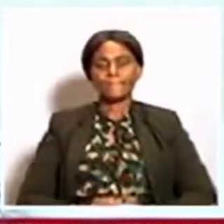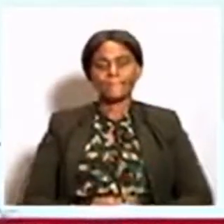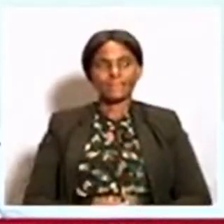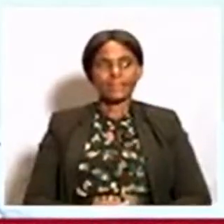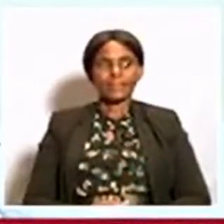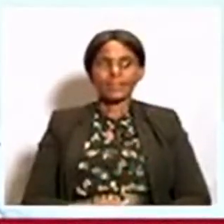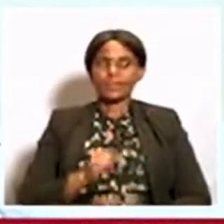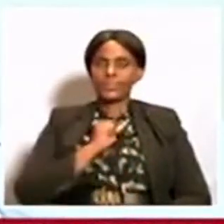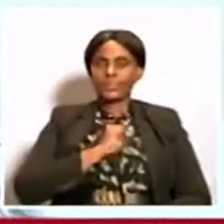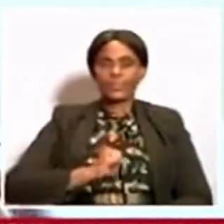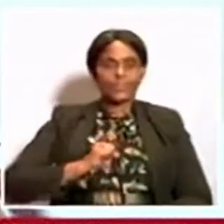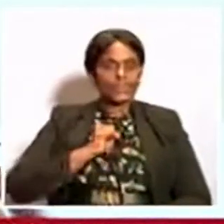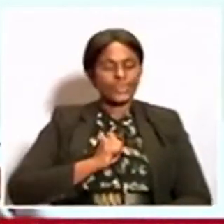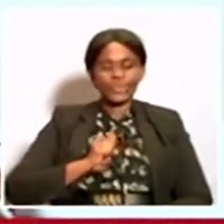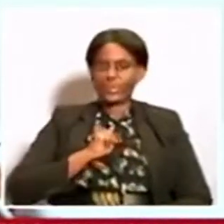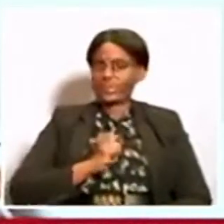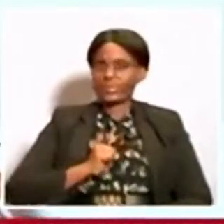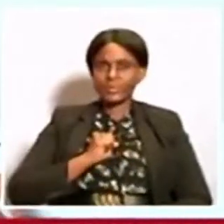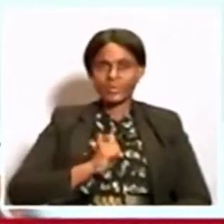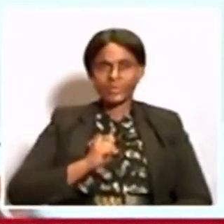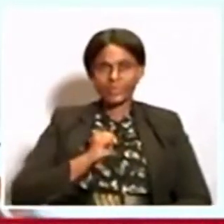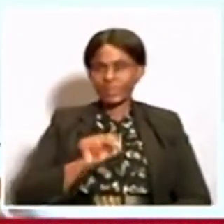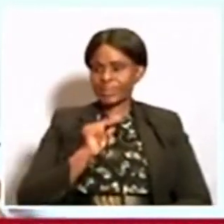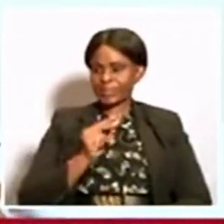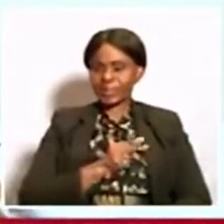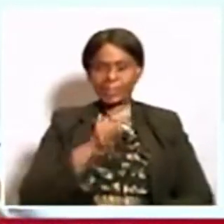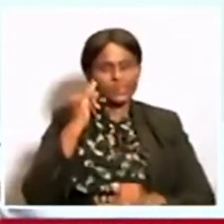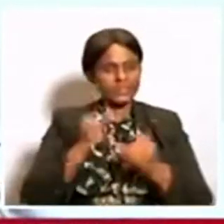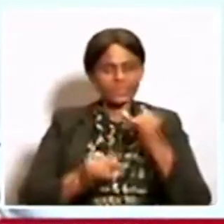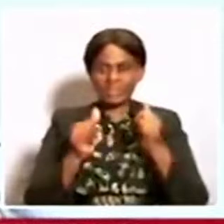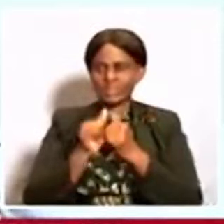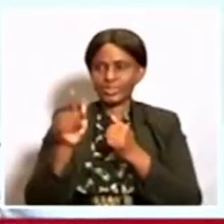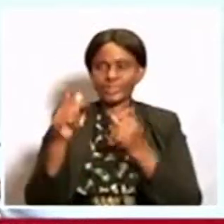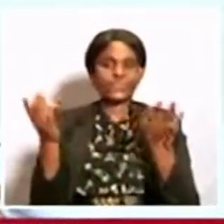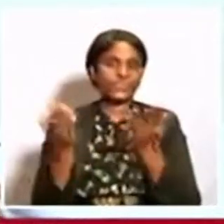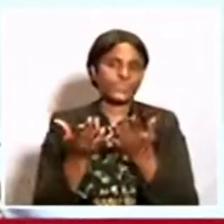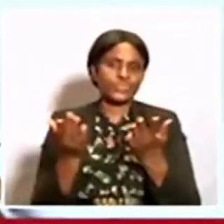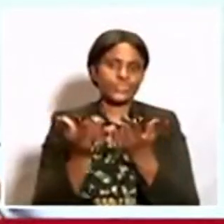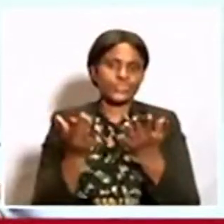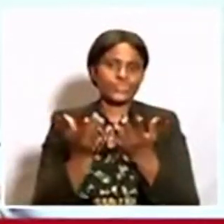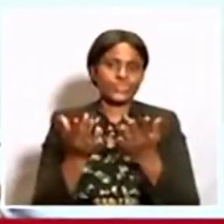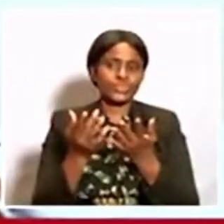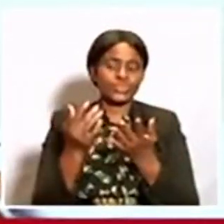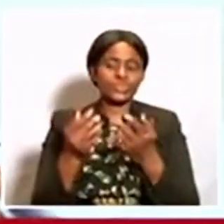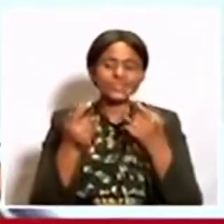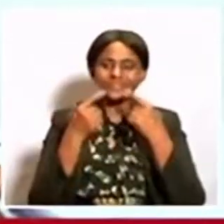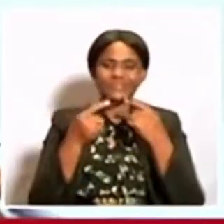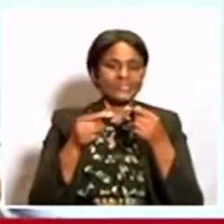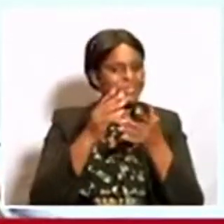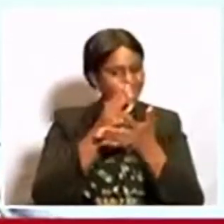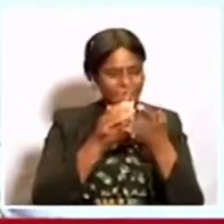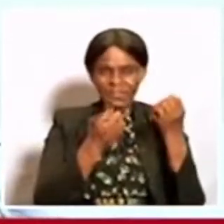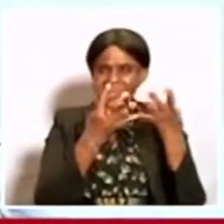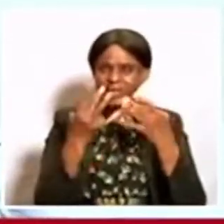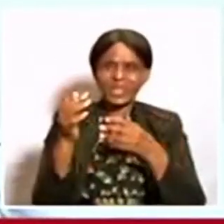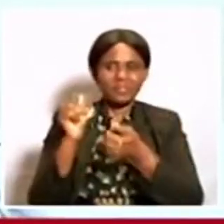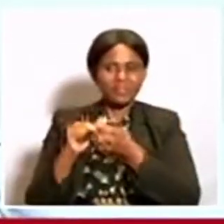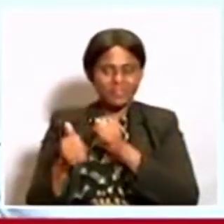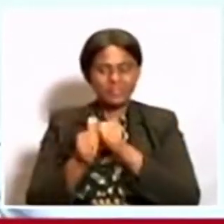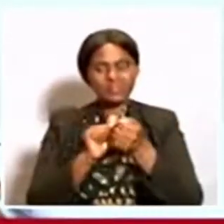very unfortunate, we regret that we didn't conclude with you because of many unanswered